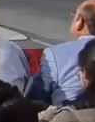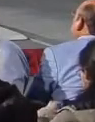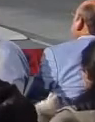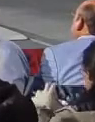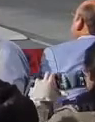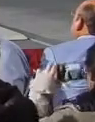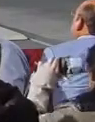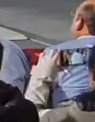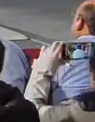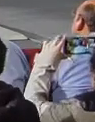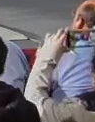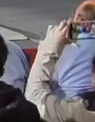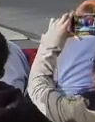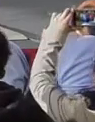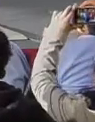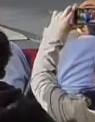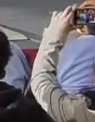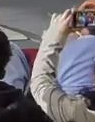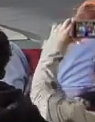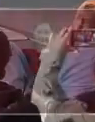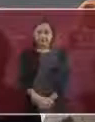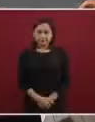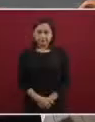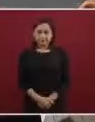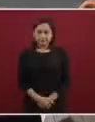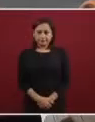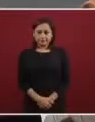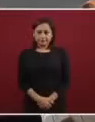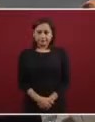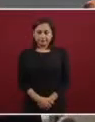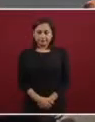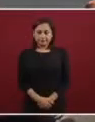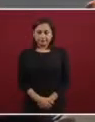terrible for business too.